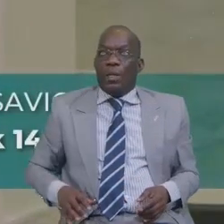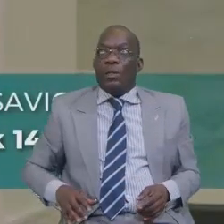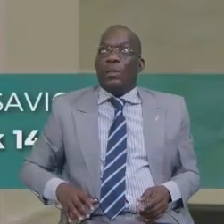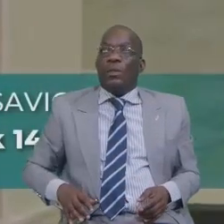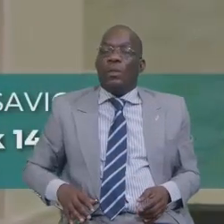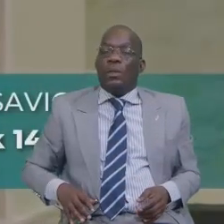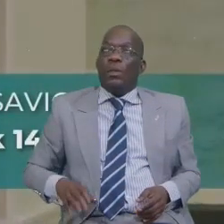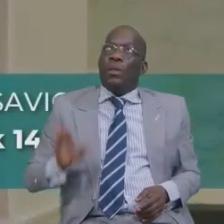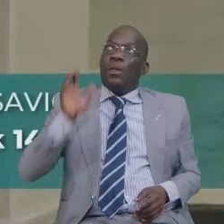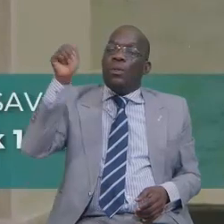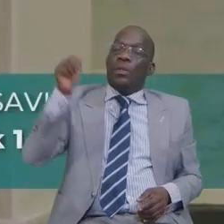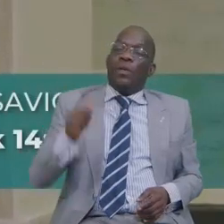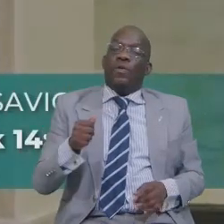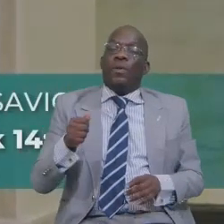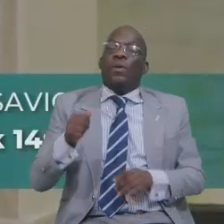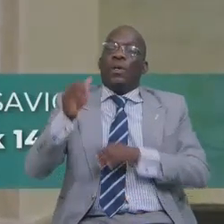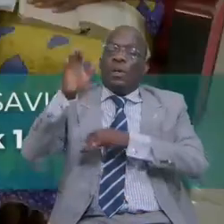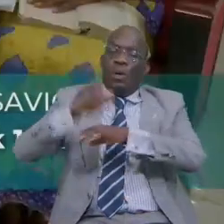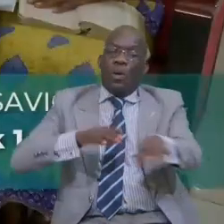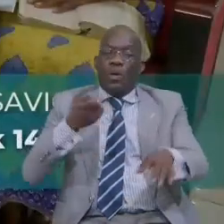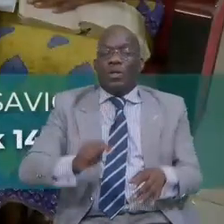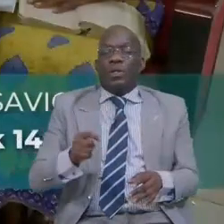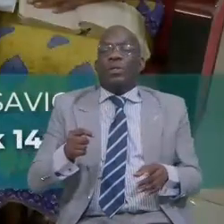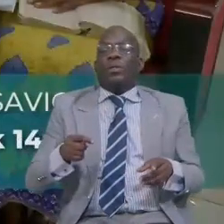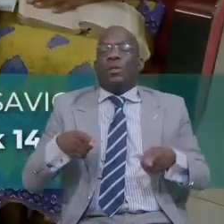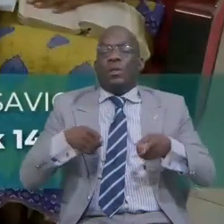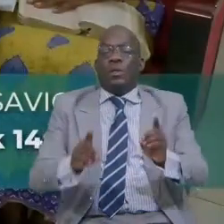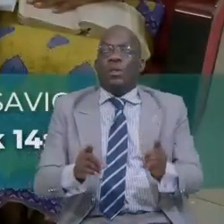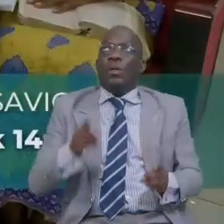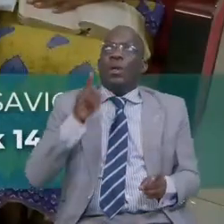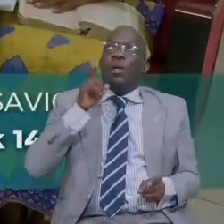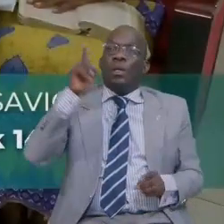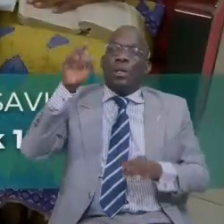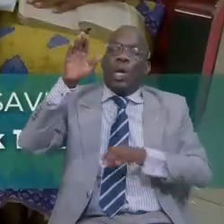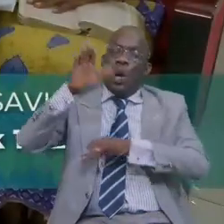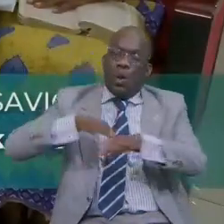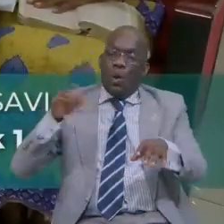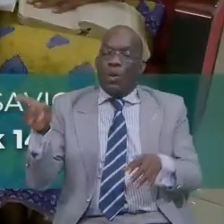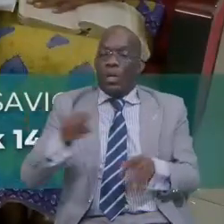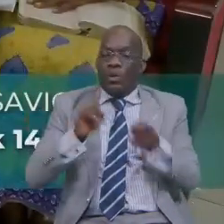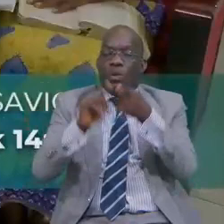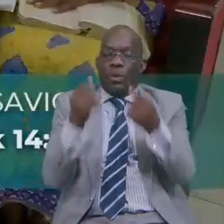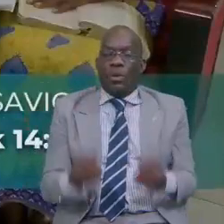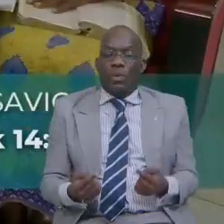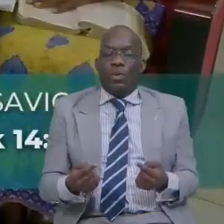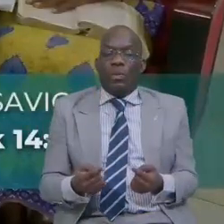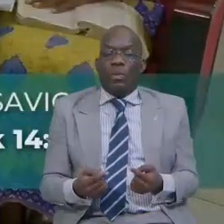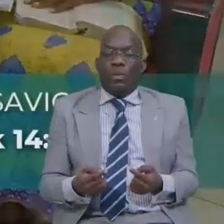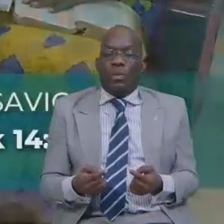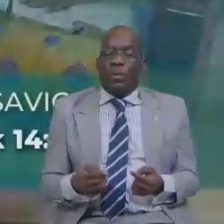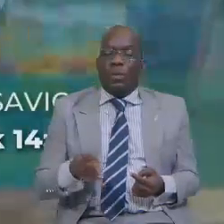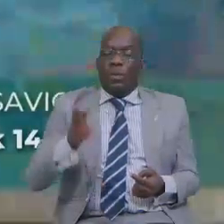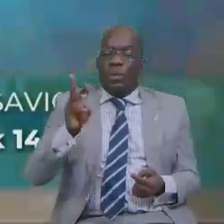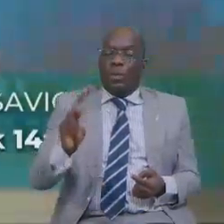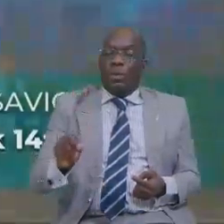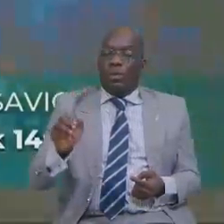those disciples and apostles, he compelled them to come, and he came. Matthew was at the